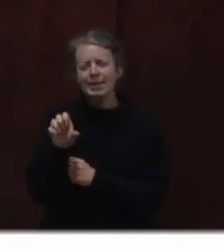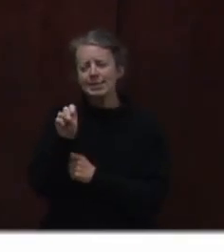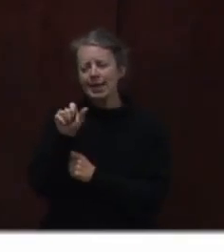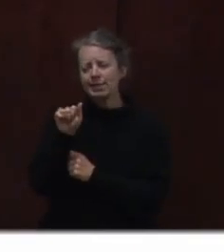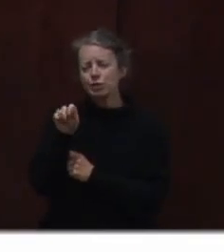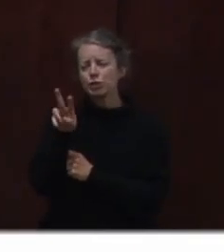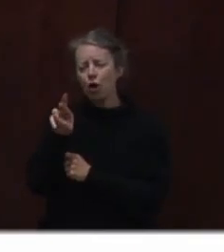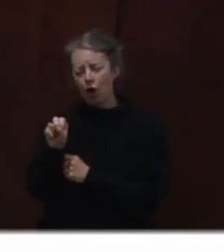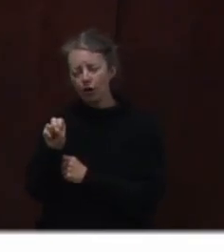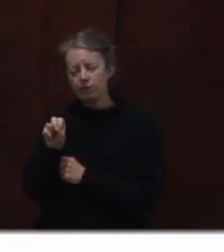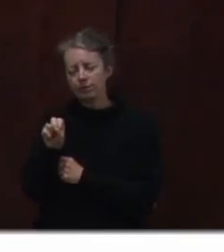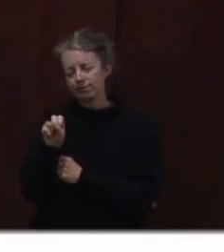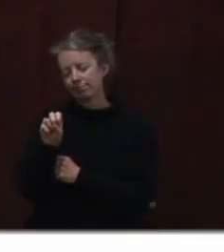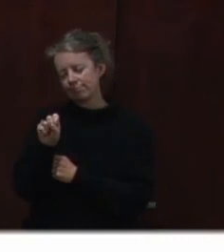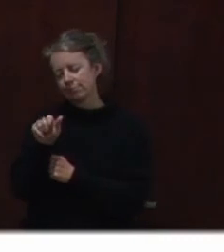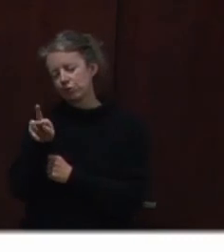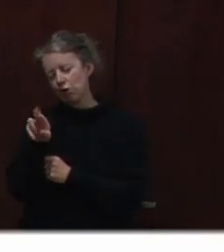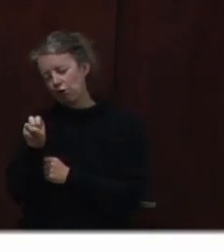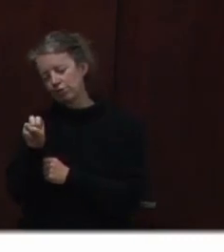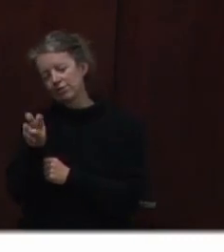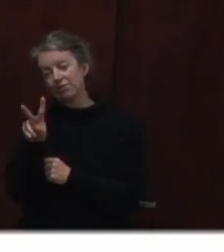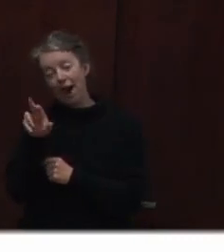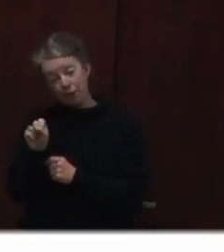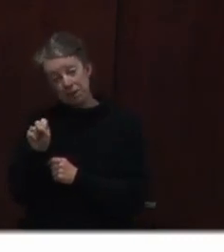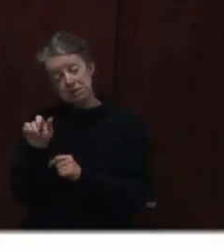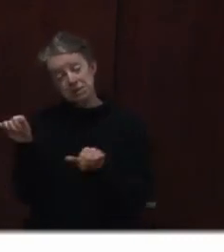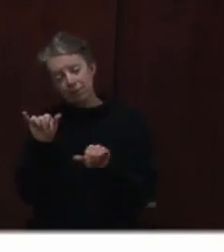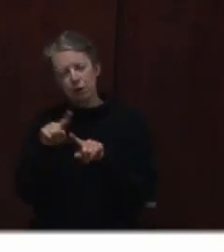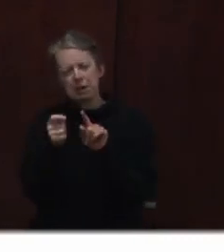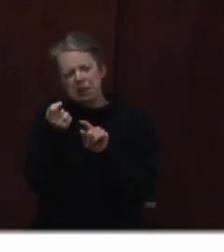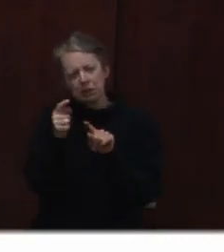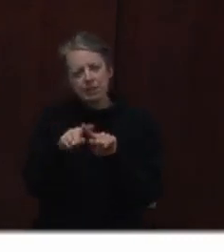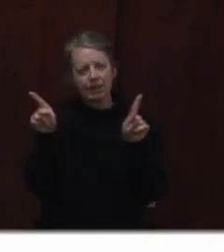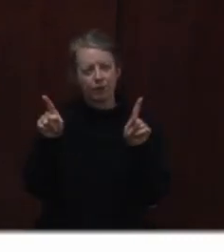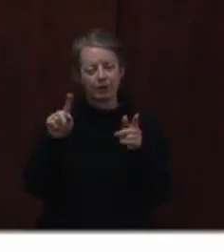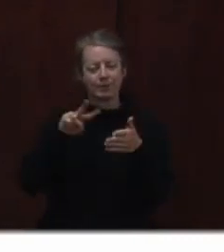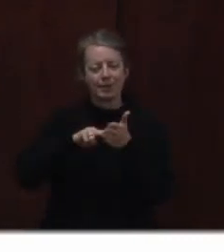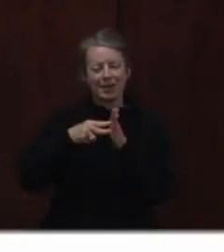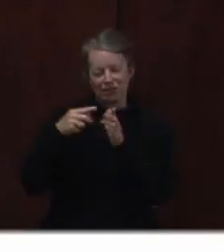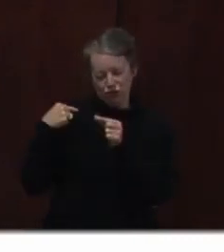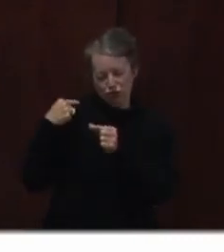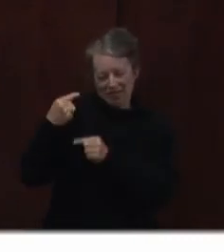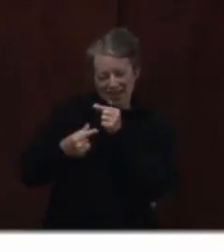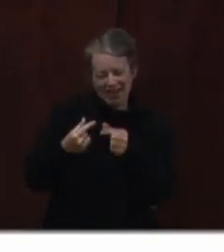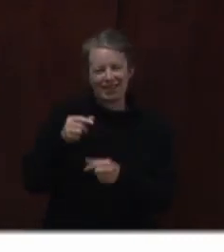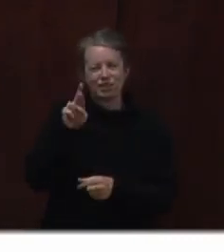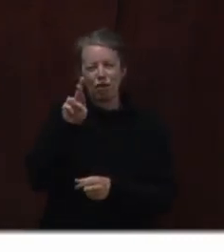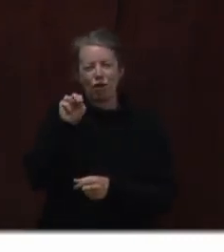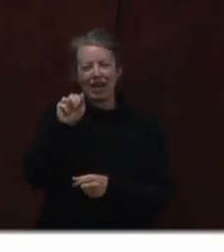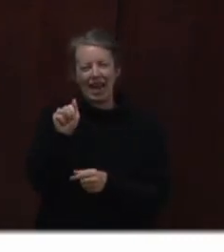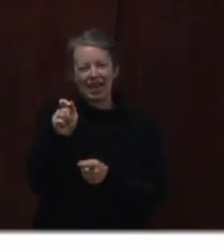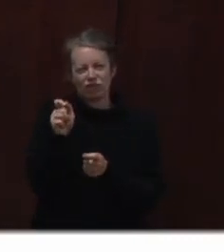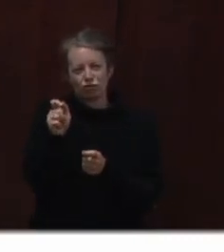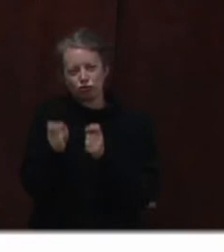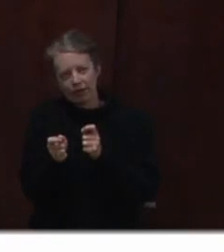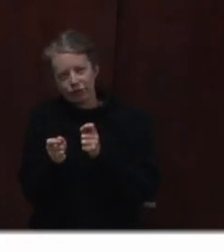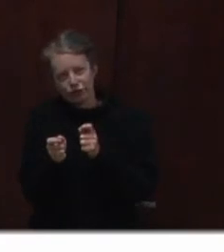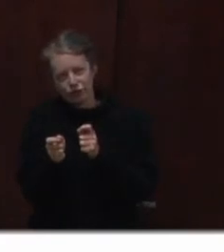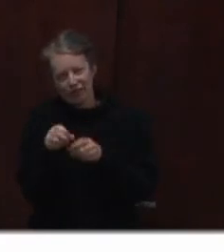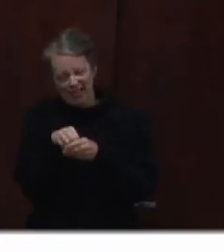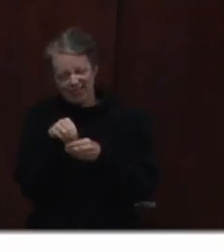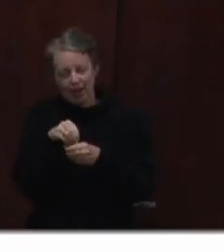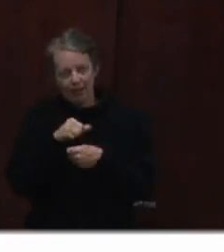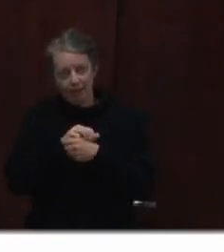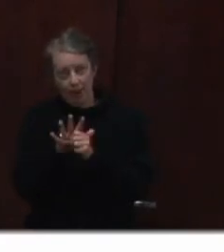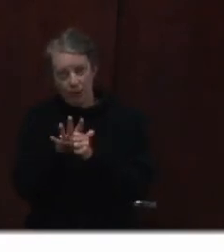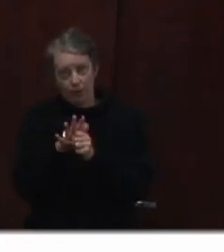but slightly different than the original strain, and they have a change in their genetic coding, that RNA. And the reason we're worried about it is because